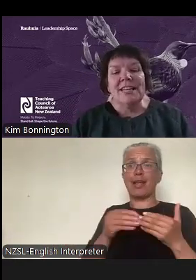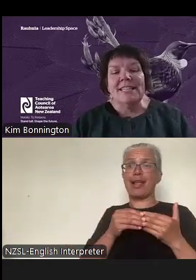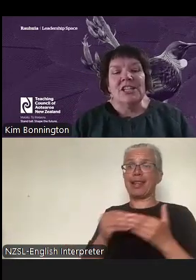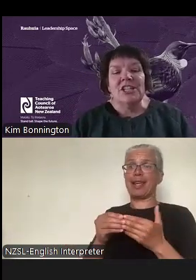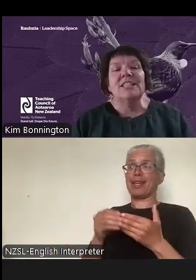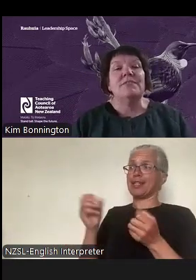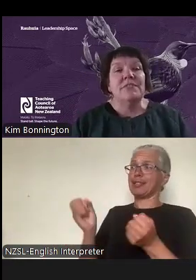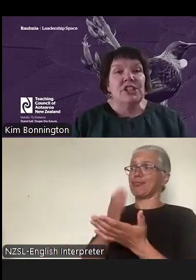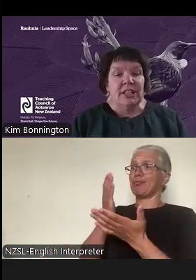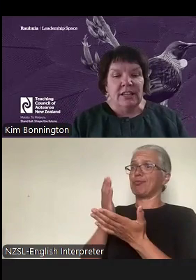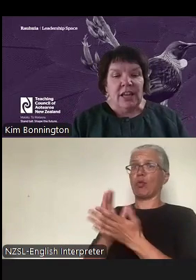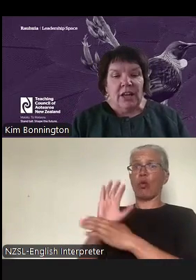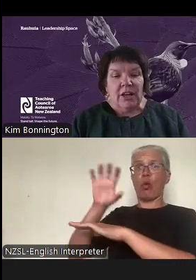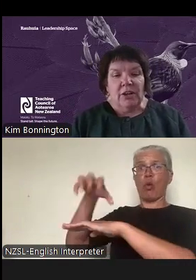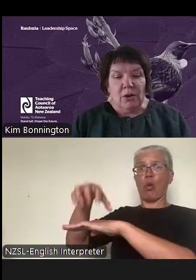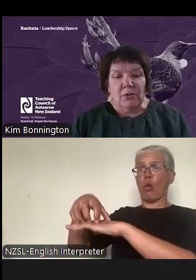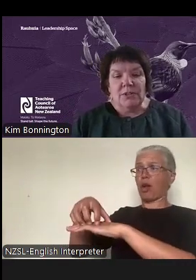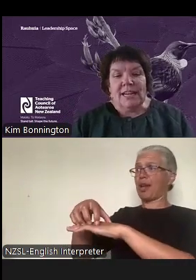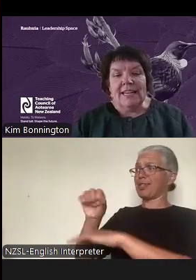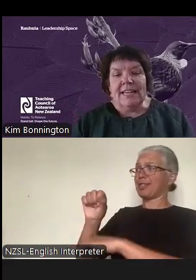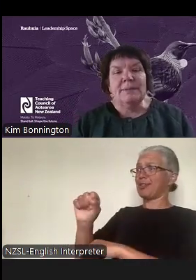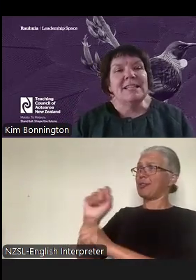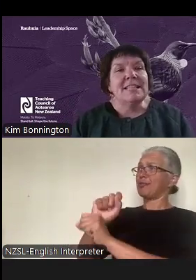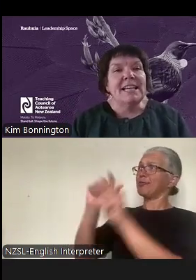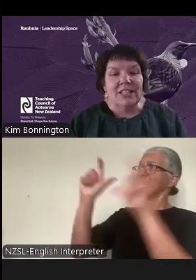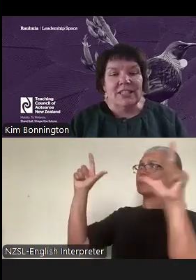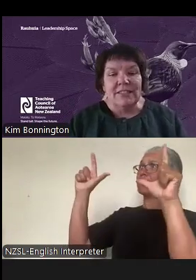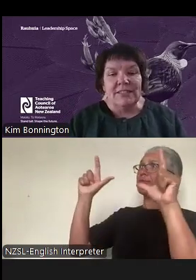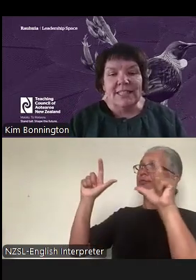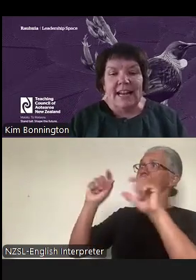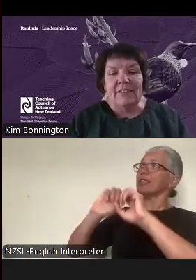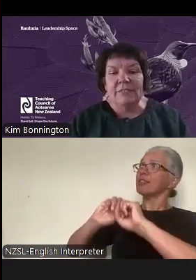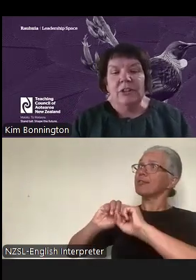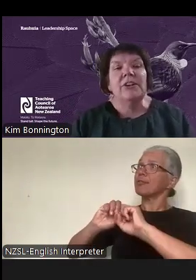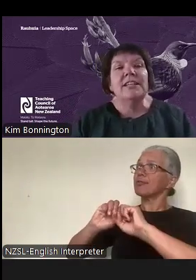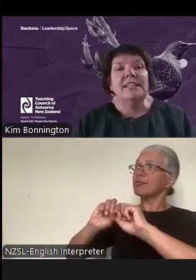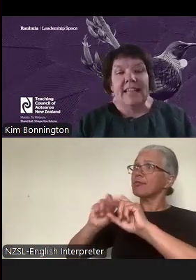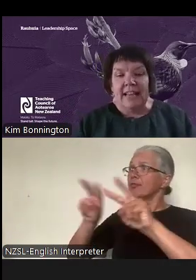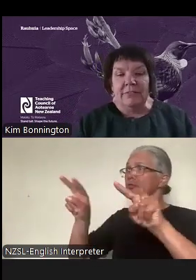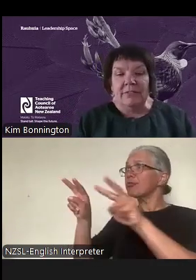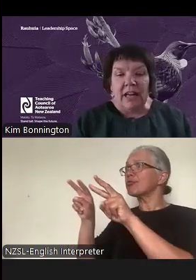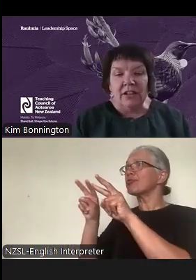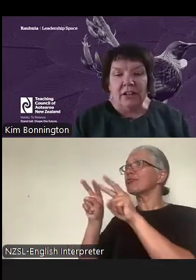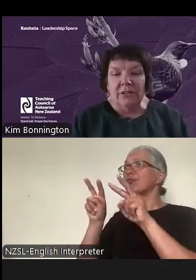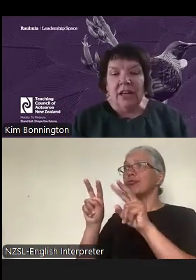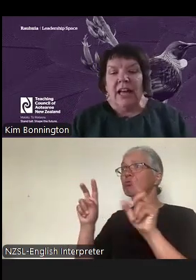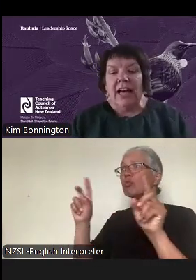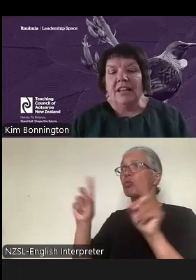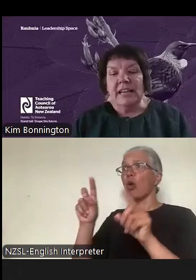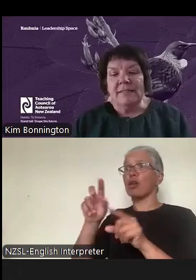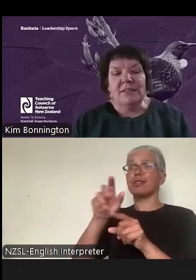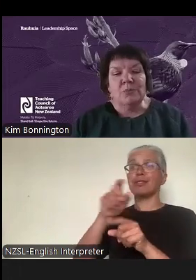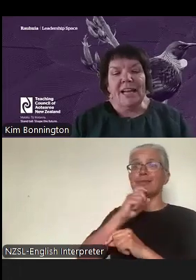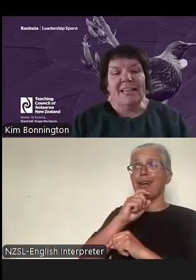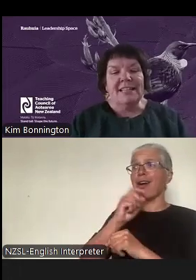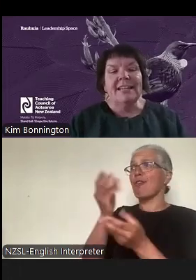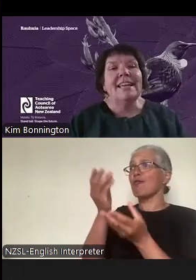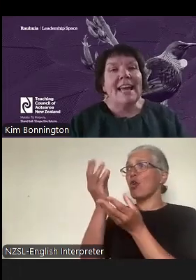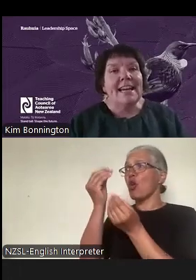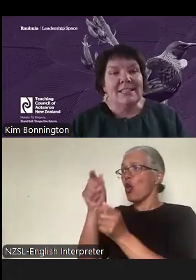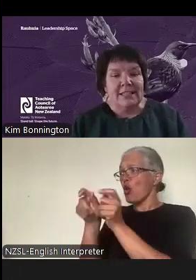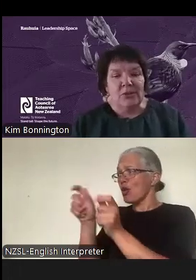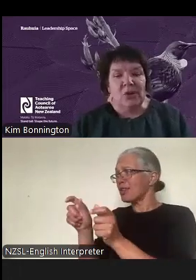the organisation's vision, goals and expectations of staff, learners and whānau are shaped in ways